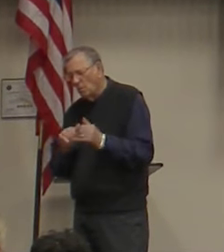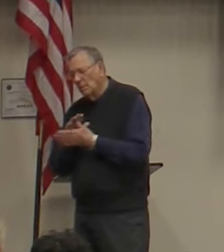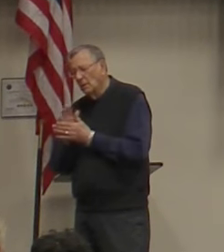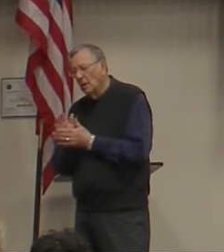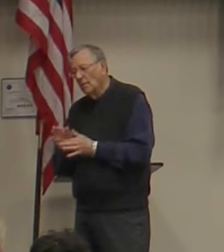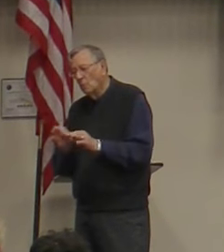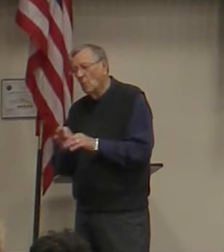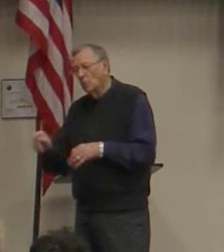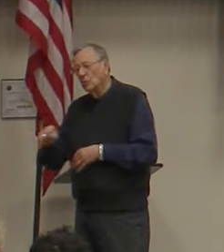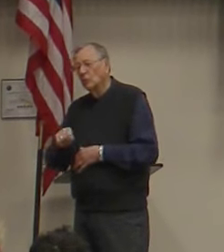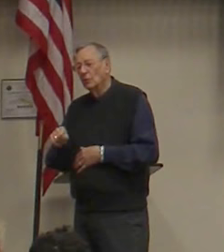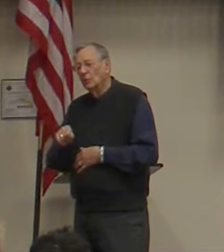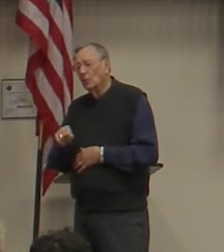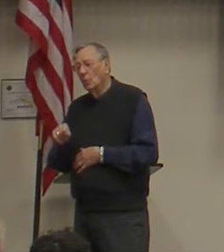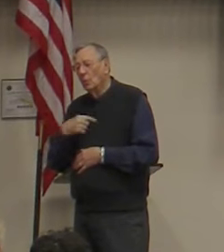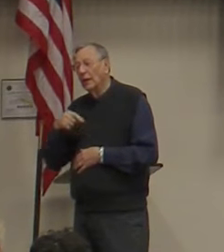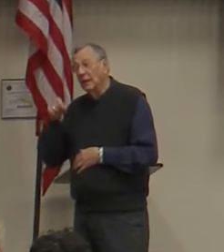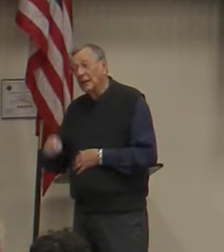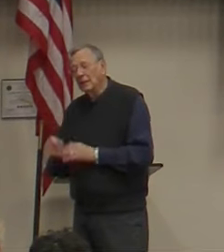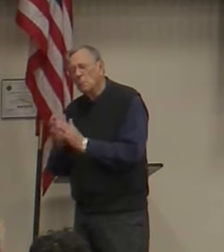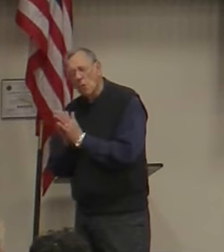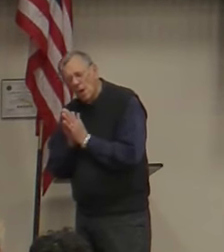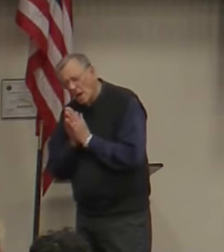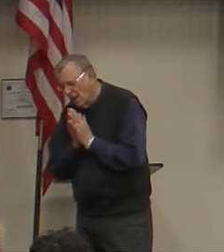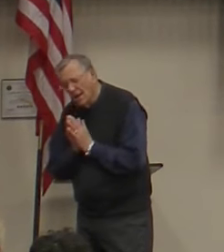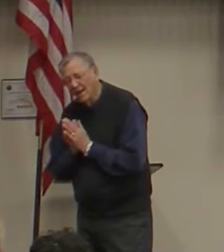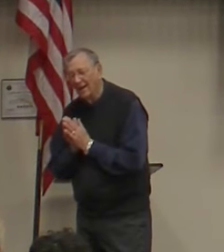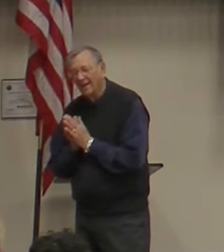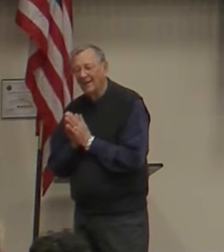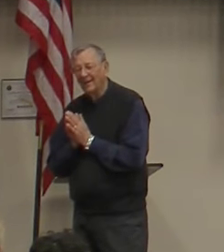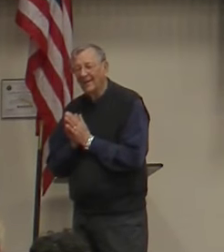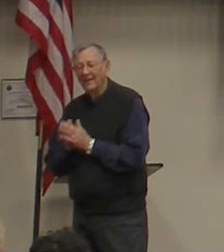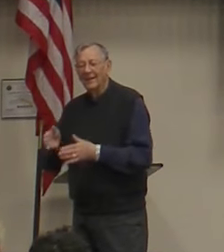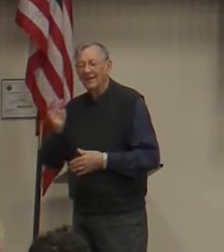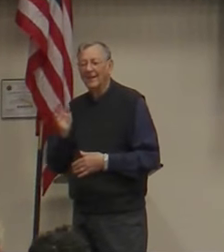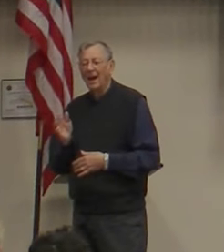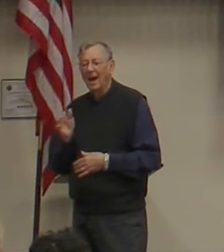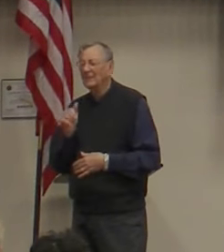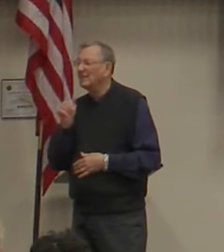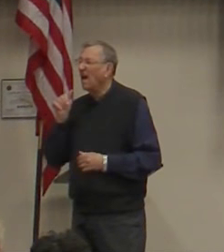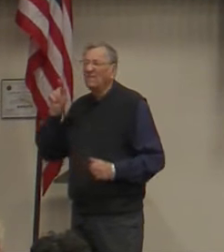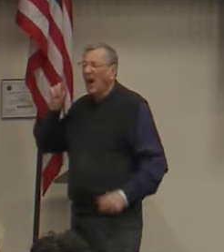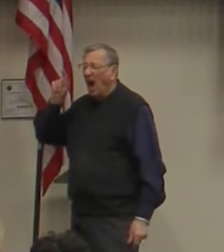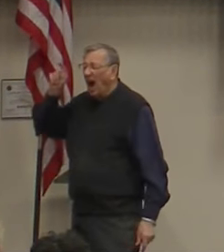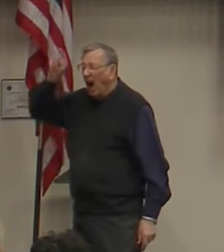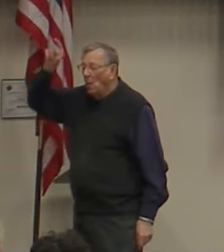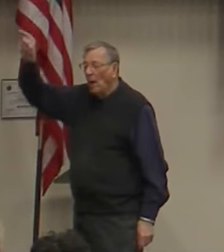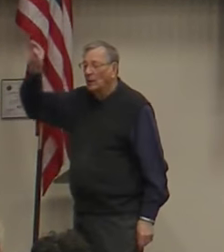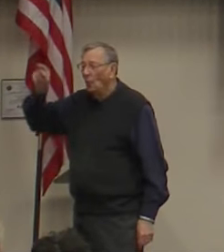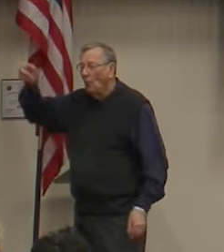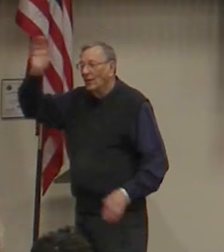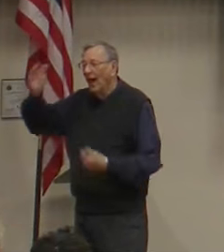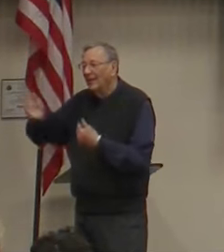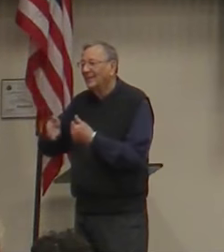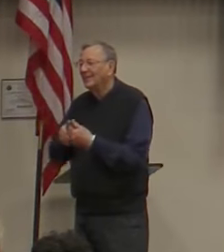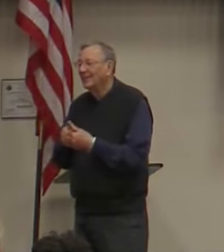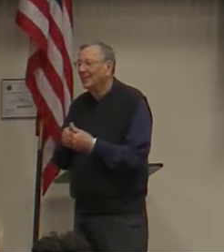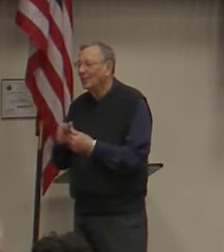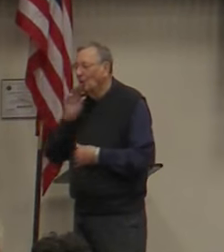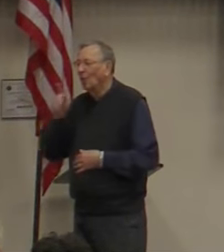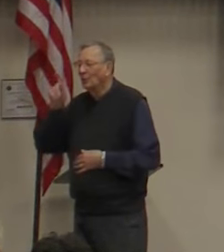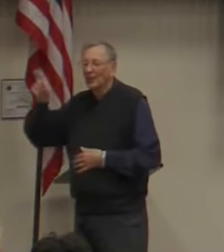important to you. And we need to pray. God's not as distant as we sometimes feel. We need to speak to